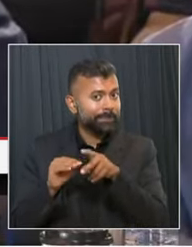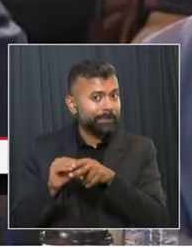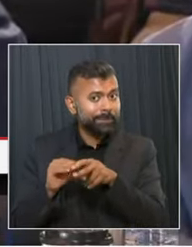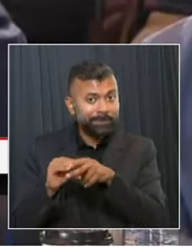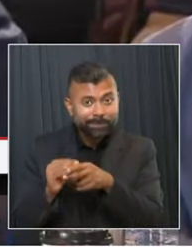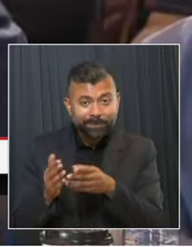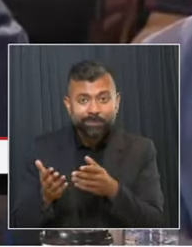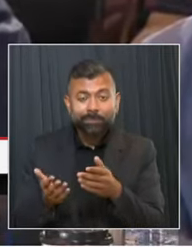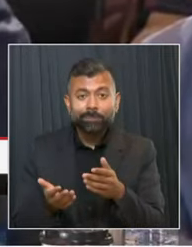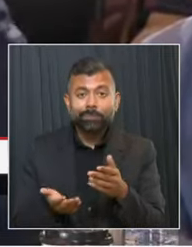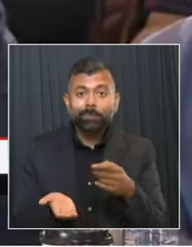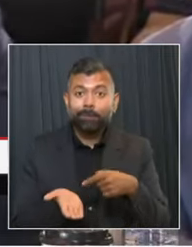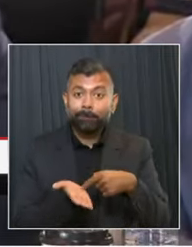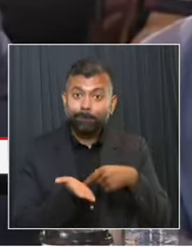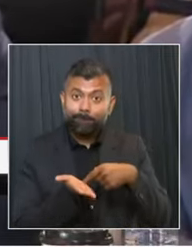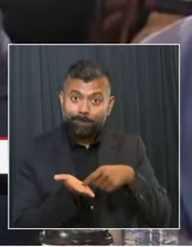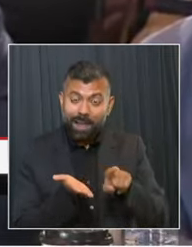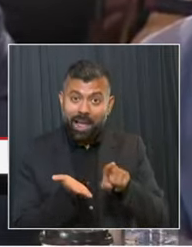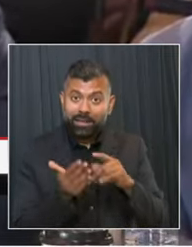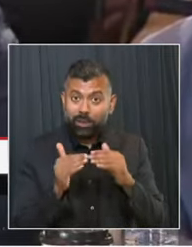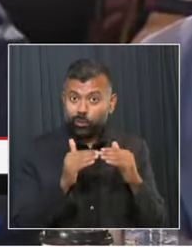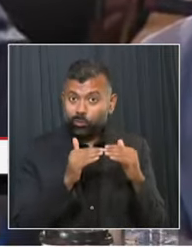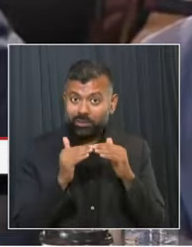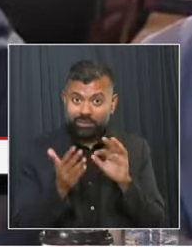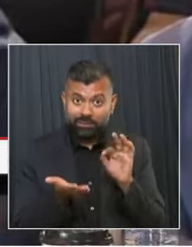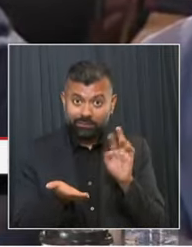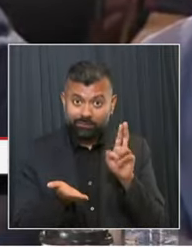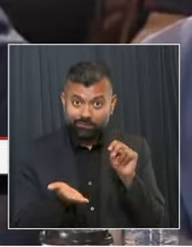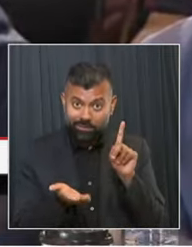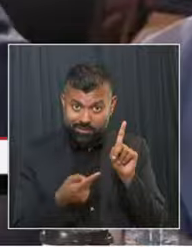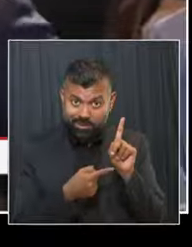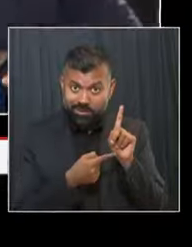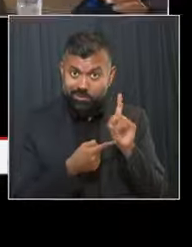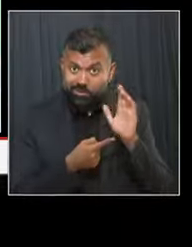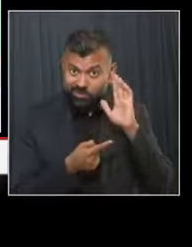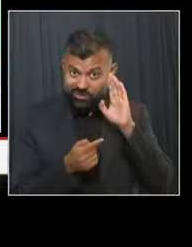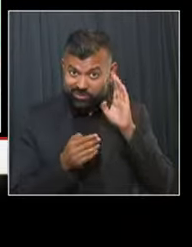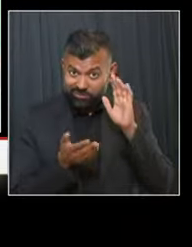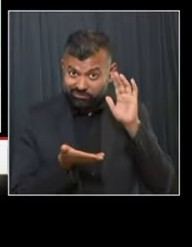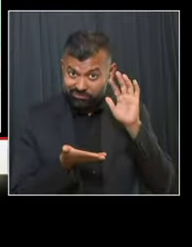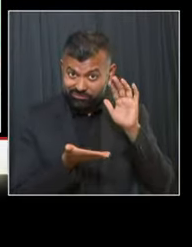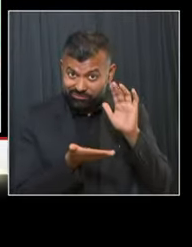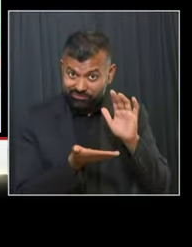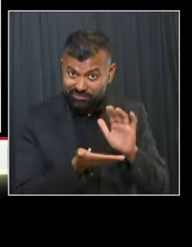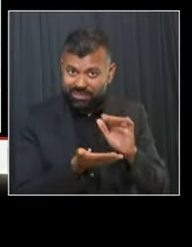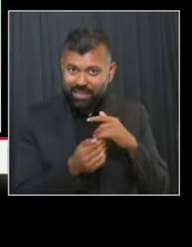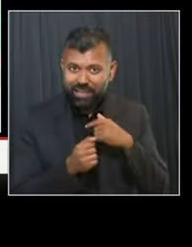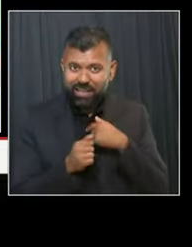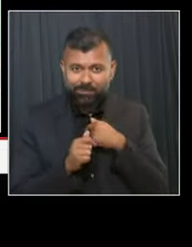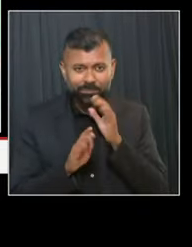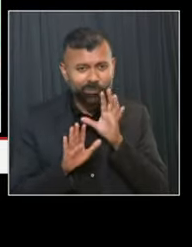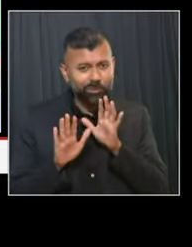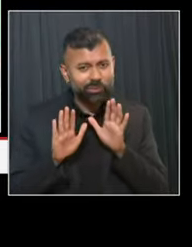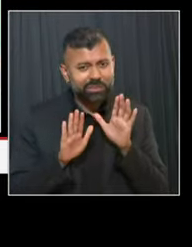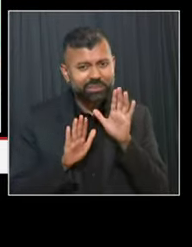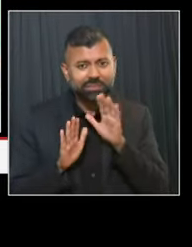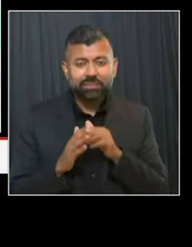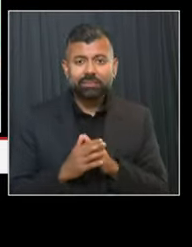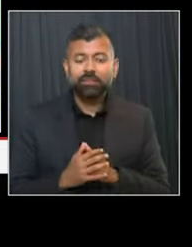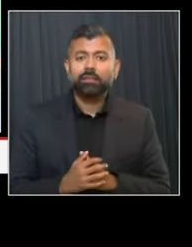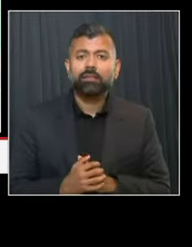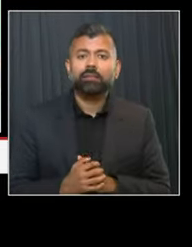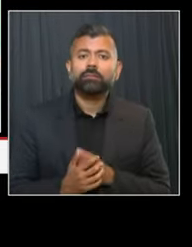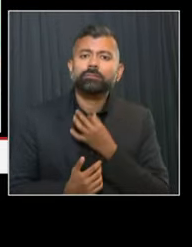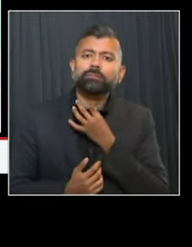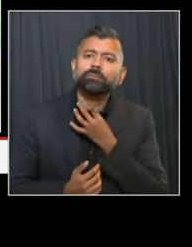year 27. And so I know some of that, Jenny, I heard you mention earlier, the hope is that the growth